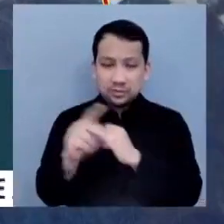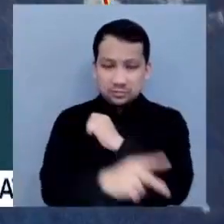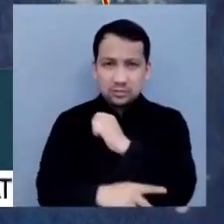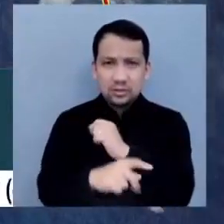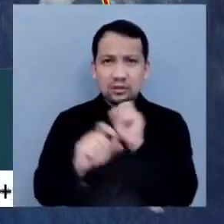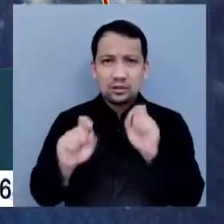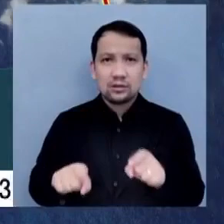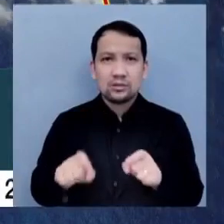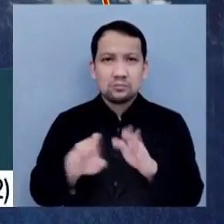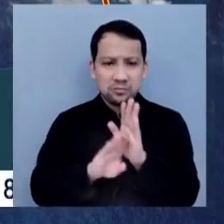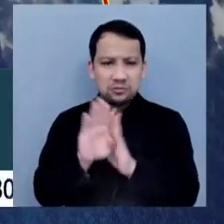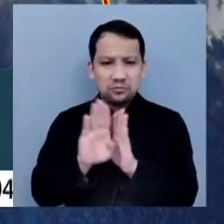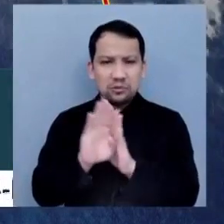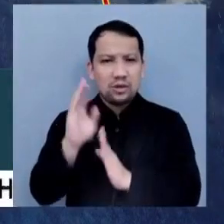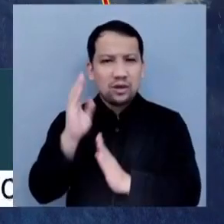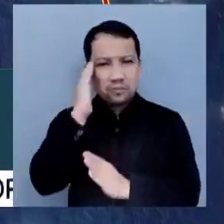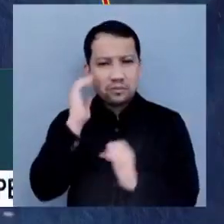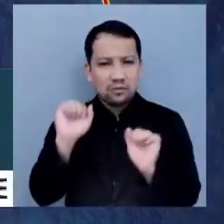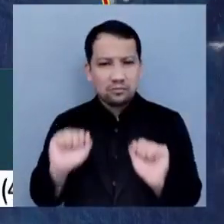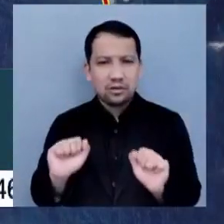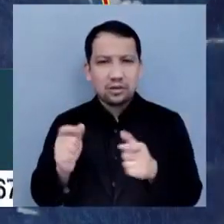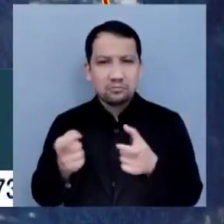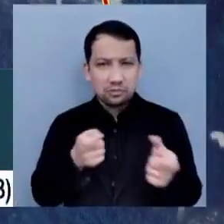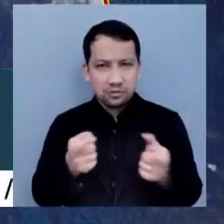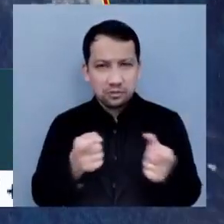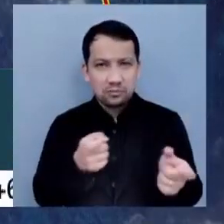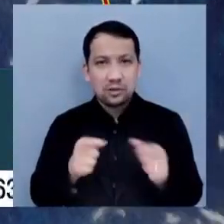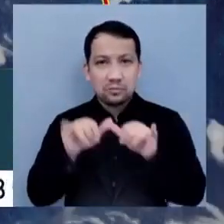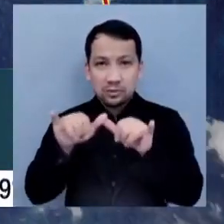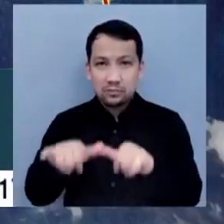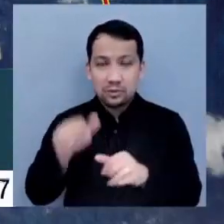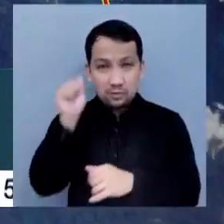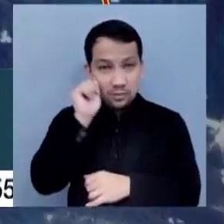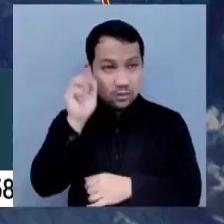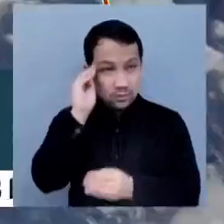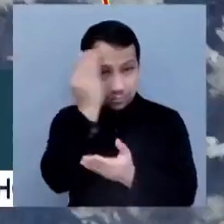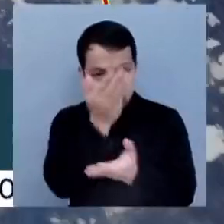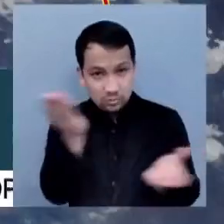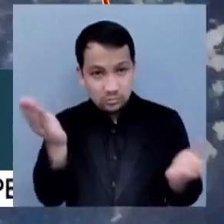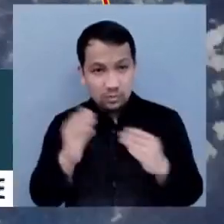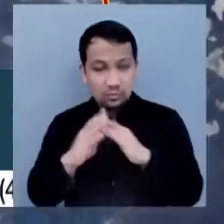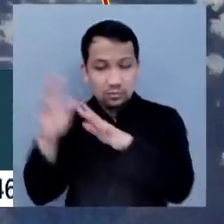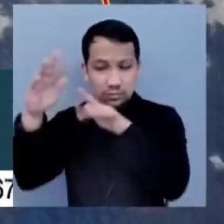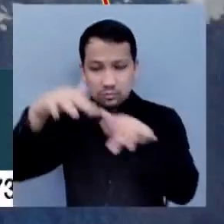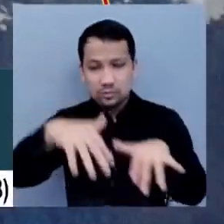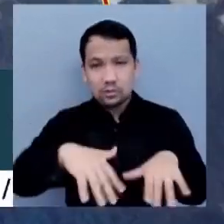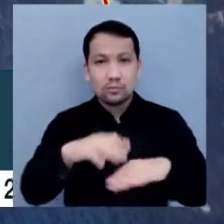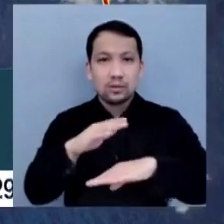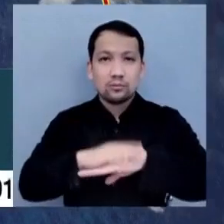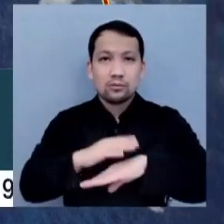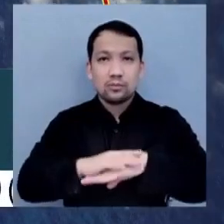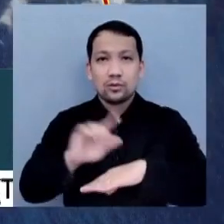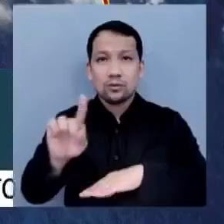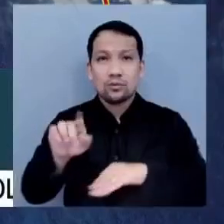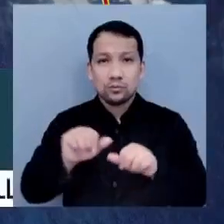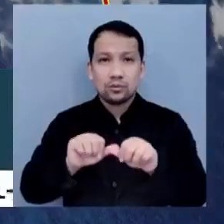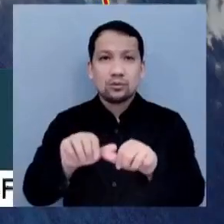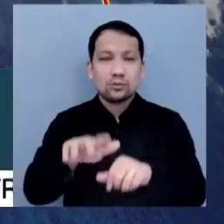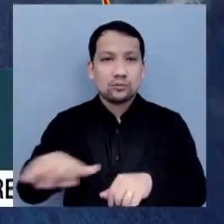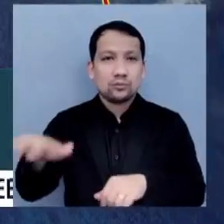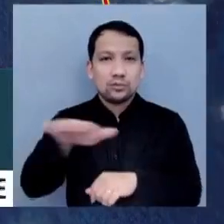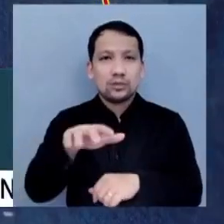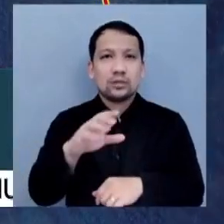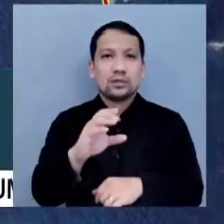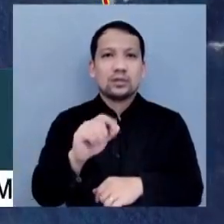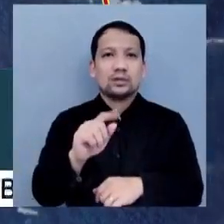started to improve. They add the local government remains on alert for possible landslides. Signal number 1 is still raised over